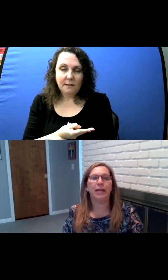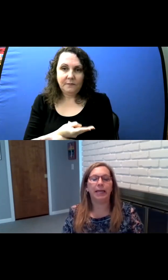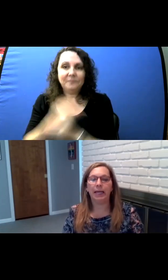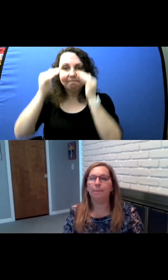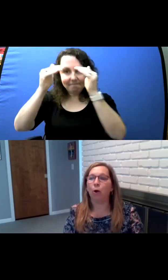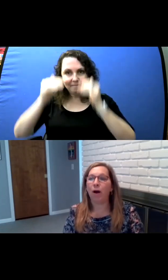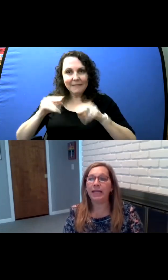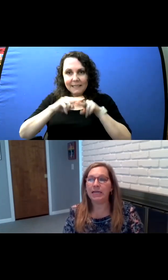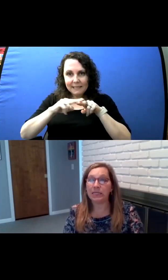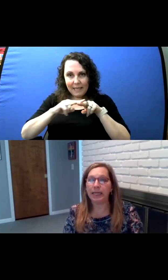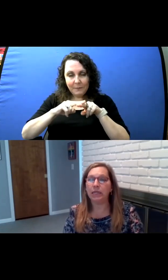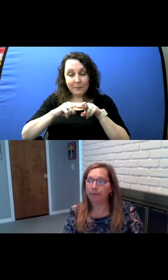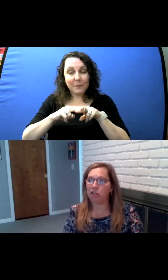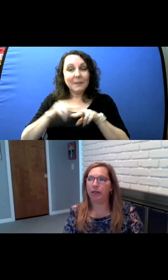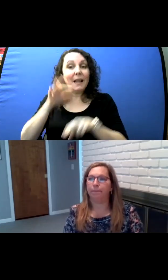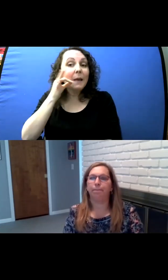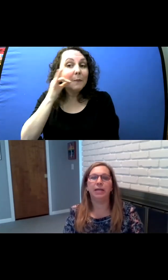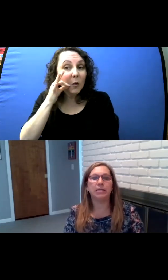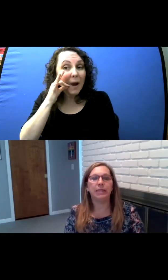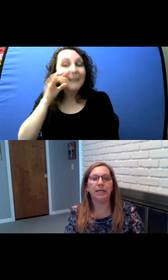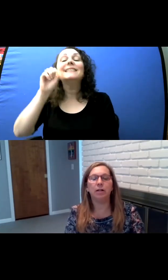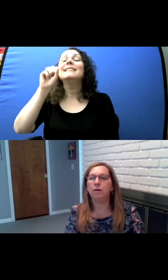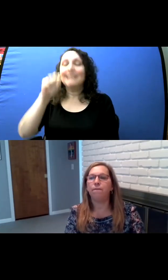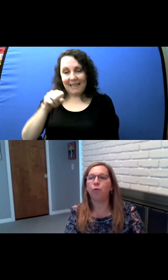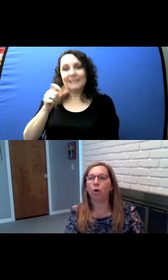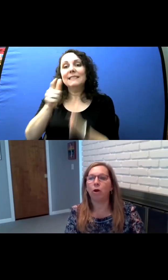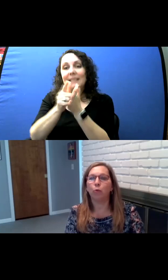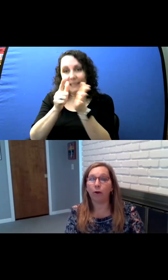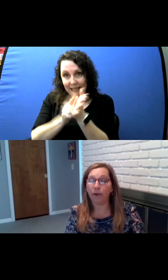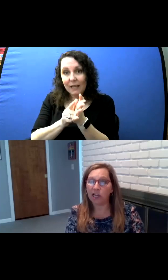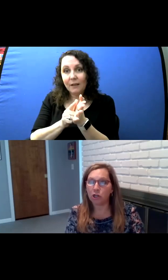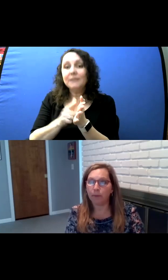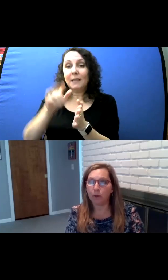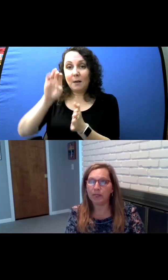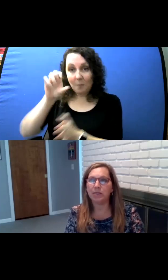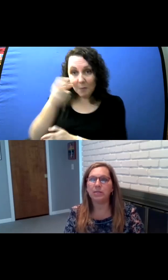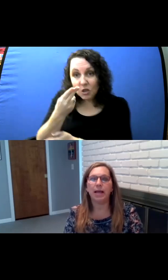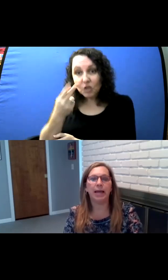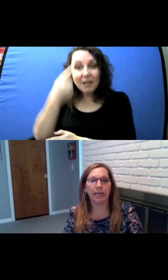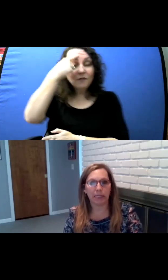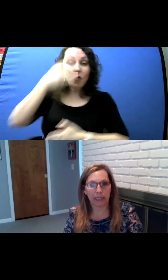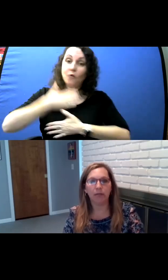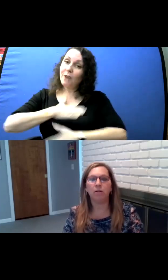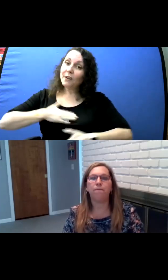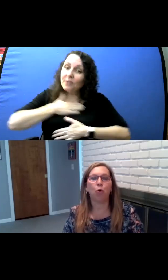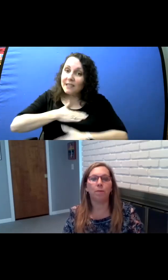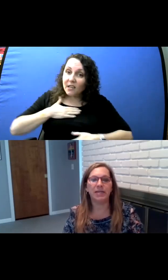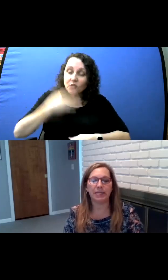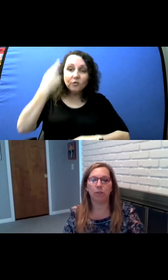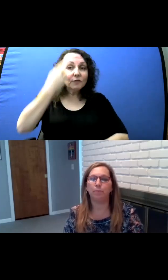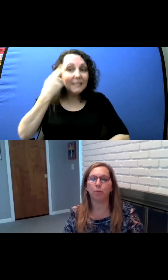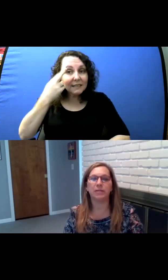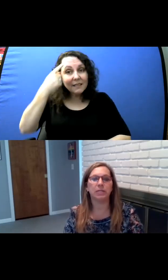So, marijuana is legal in Michigan. It is legal for recreational purposes and it is legal